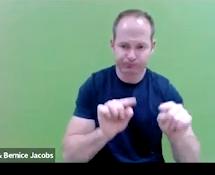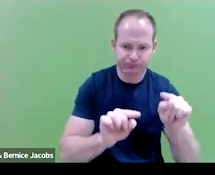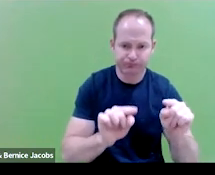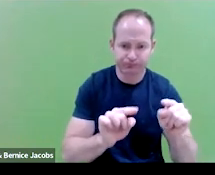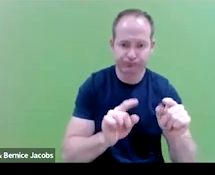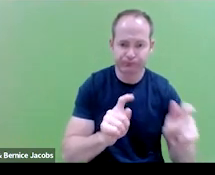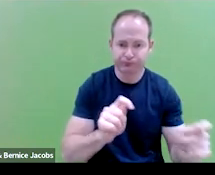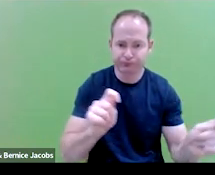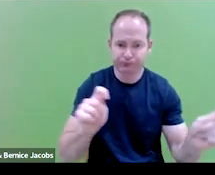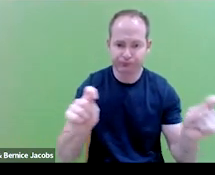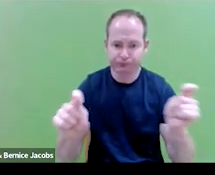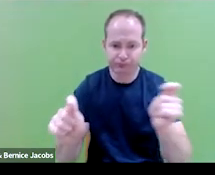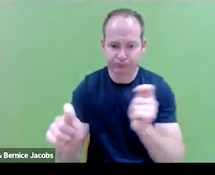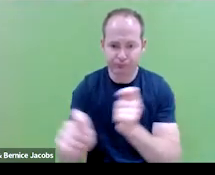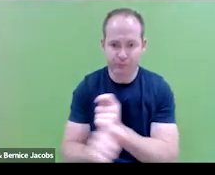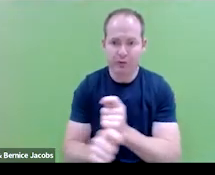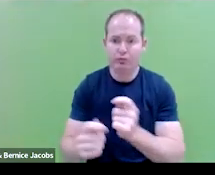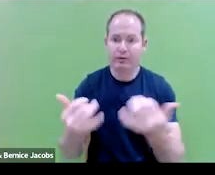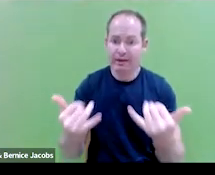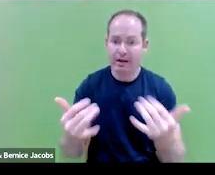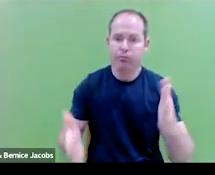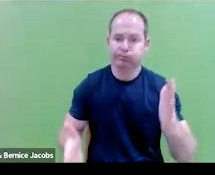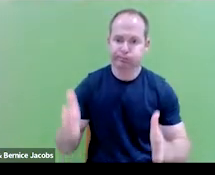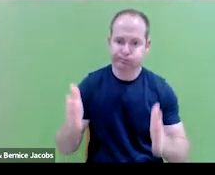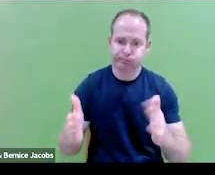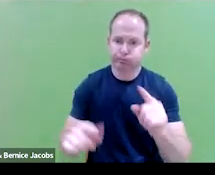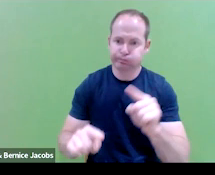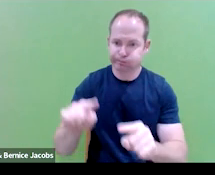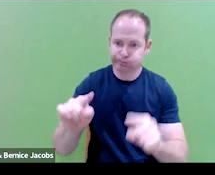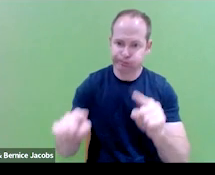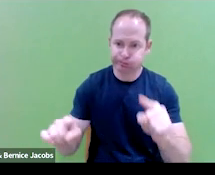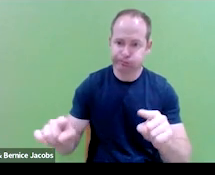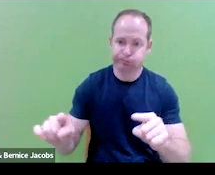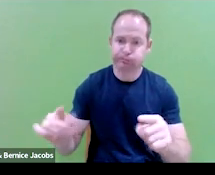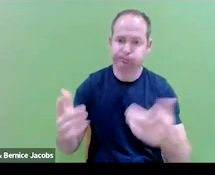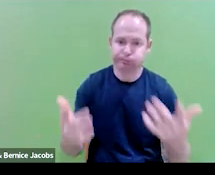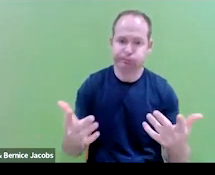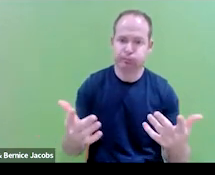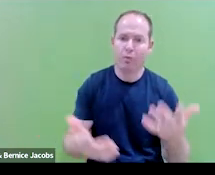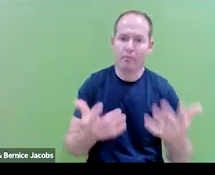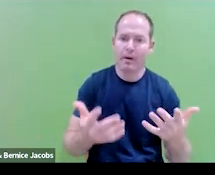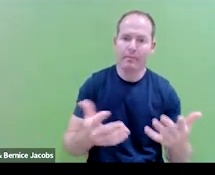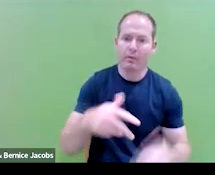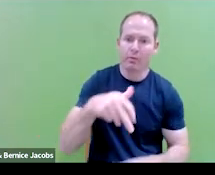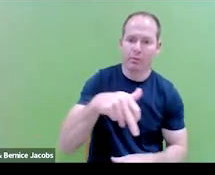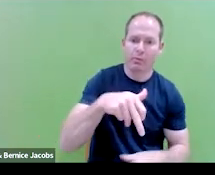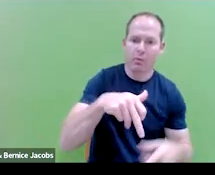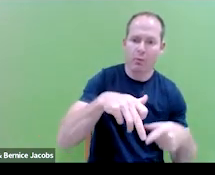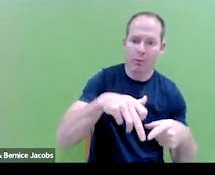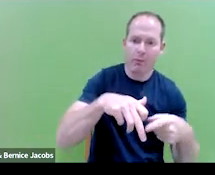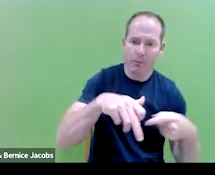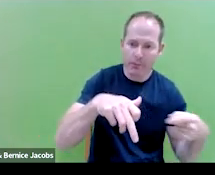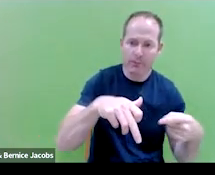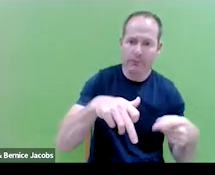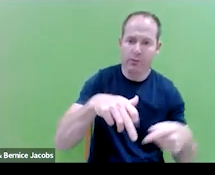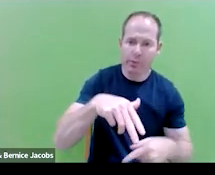to support them in long distance journeys, which eventually led into prosthetics and is now in robotics. If